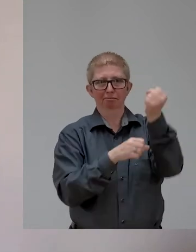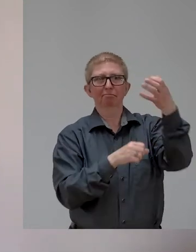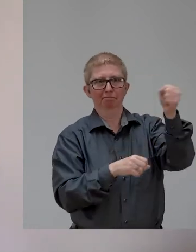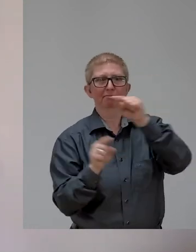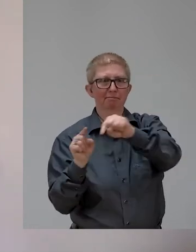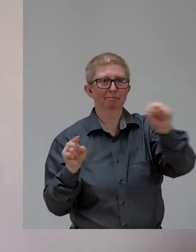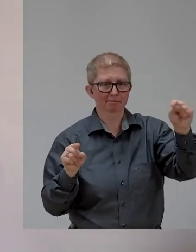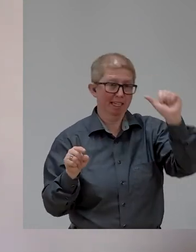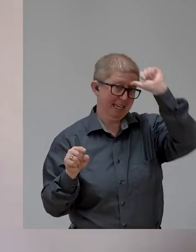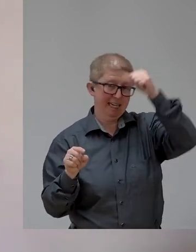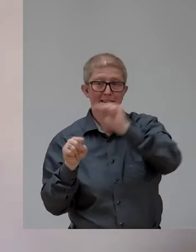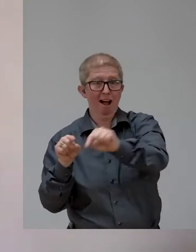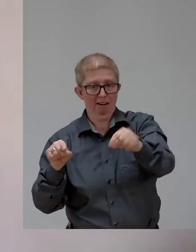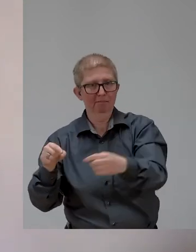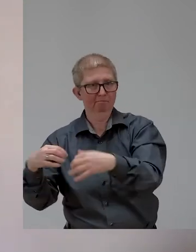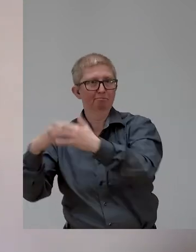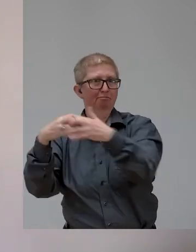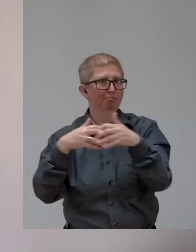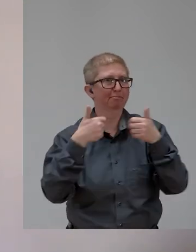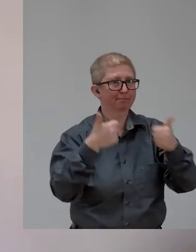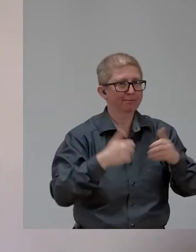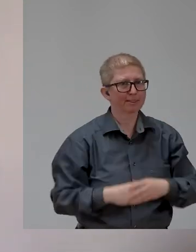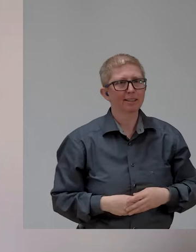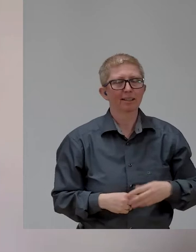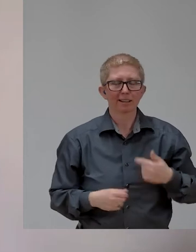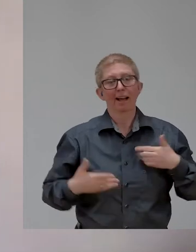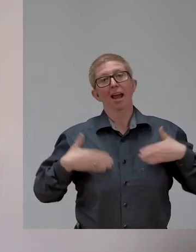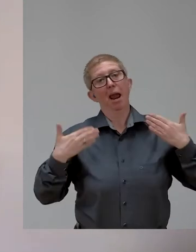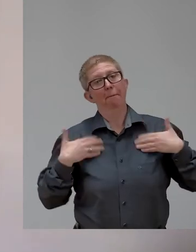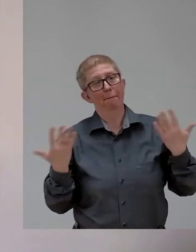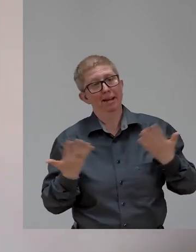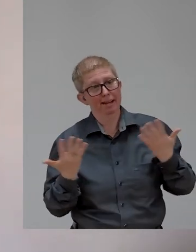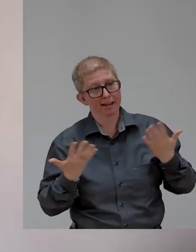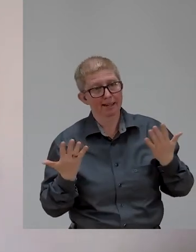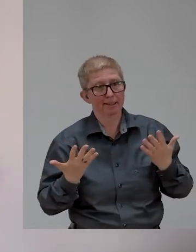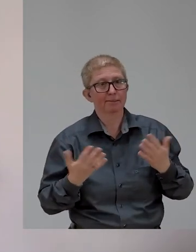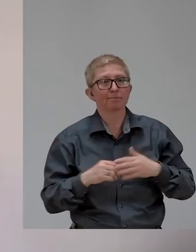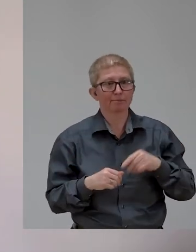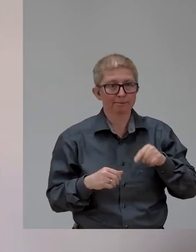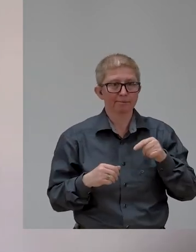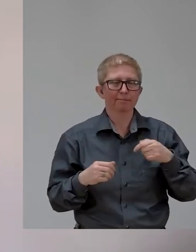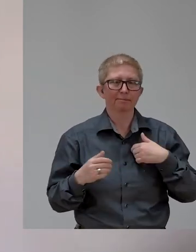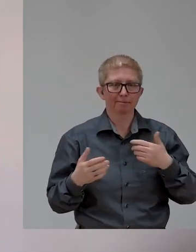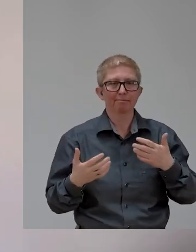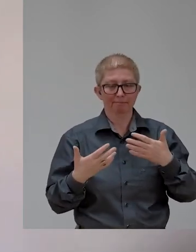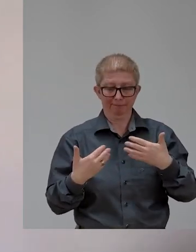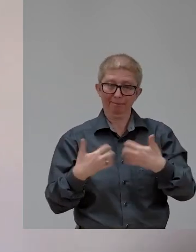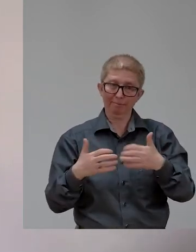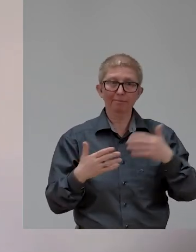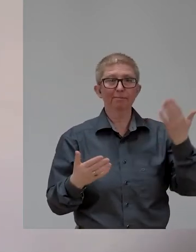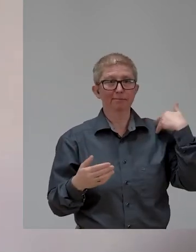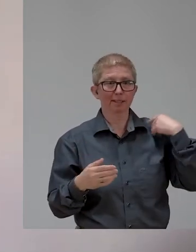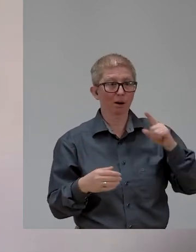and we're very proud to report that that has just launched just over a week ago. So we're feeling